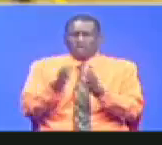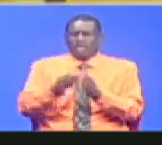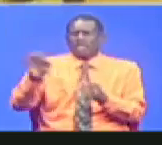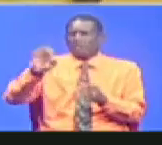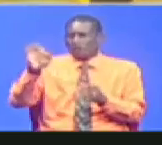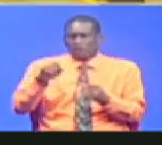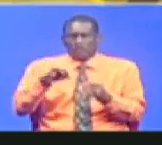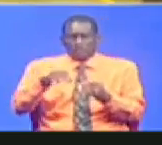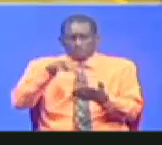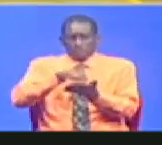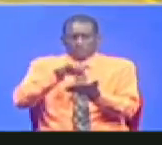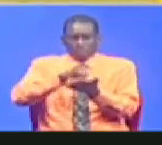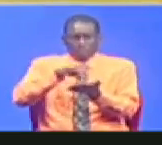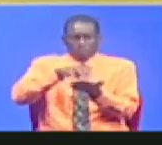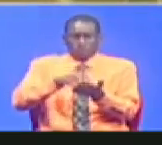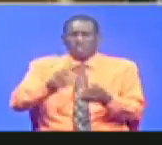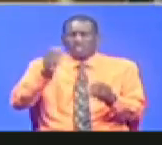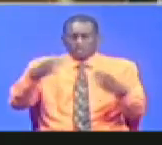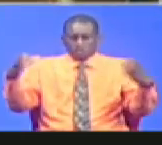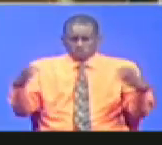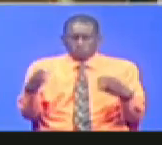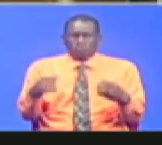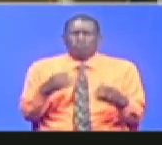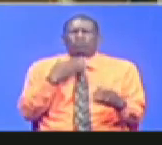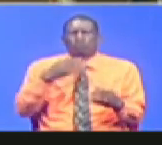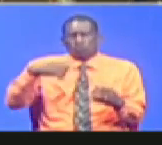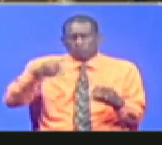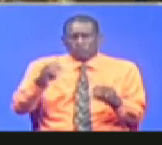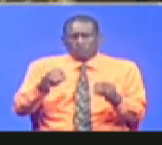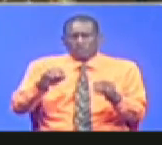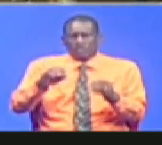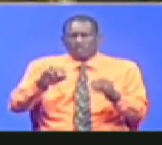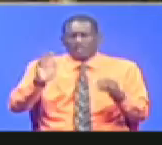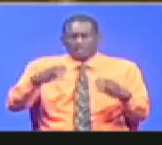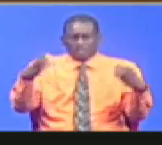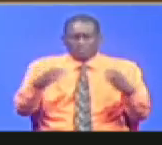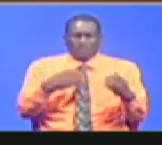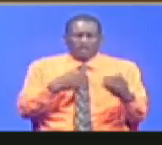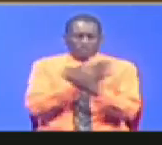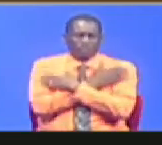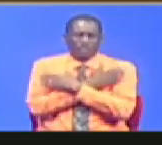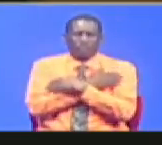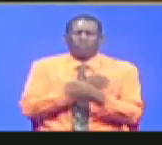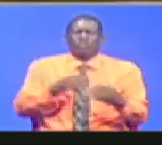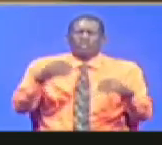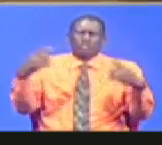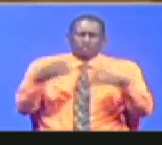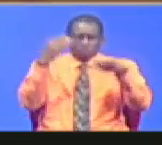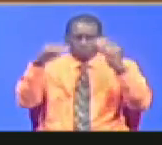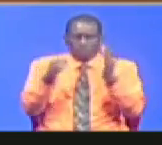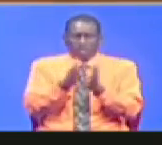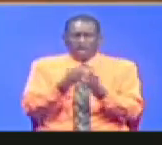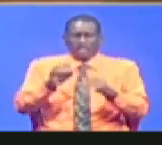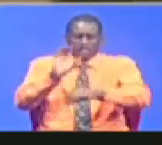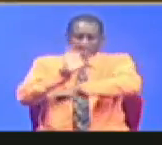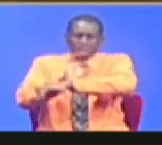position. Malkia Strikers have had to make do with training with local clubs, among them playing friendlies with Sadmo University, while their arch-rivals Cameroon